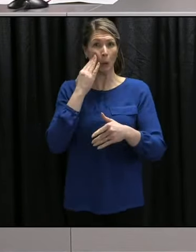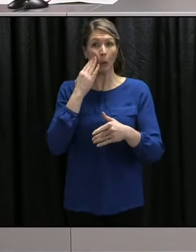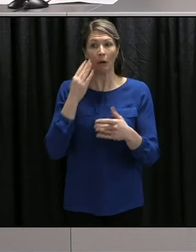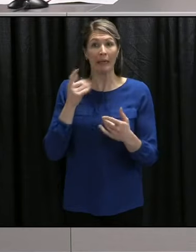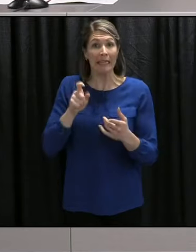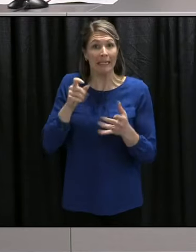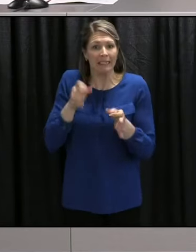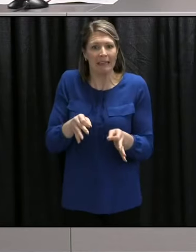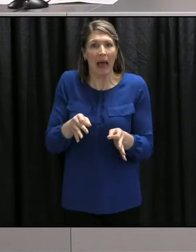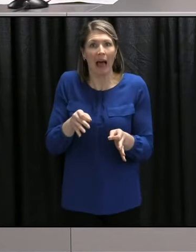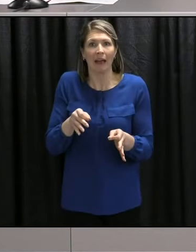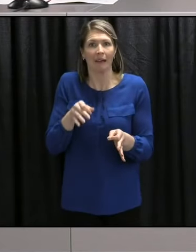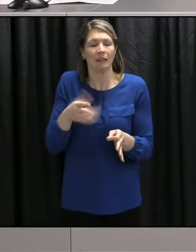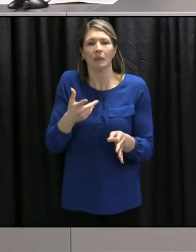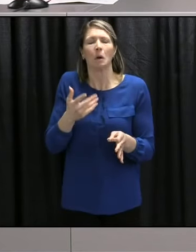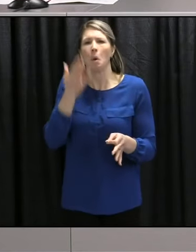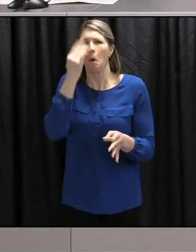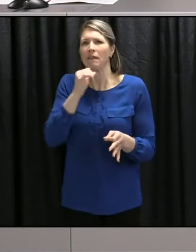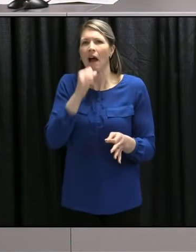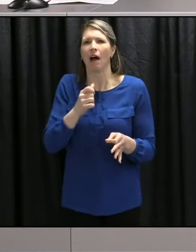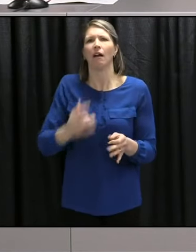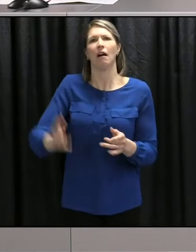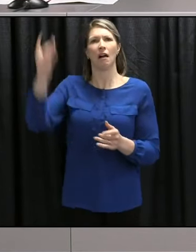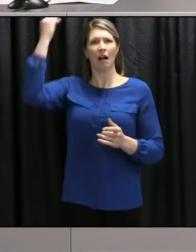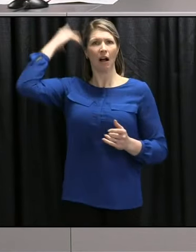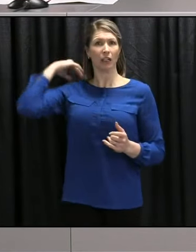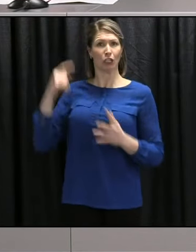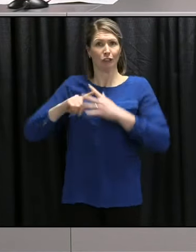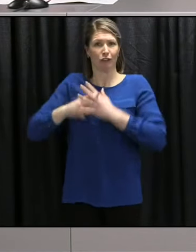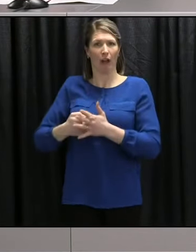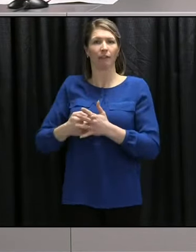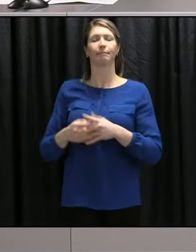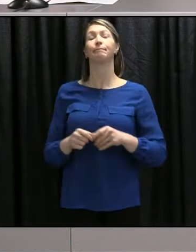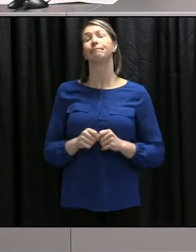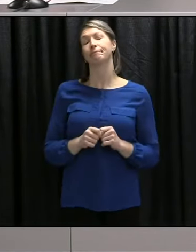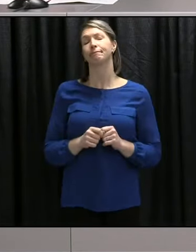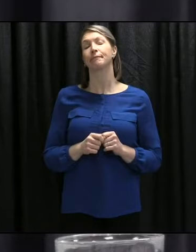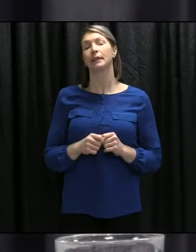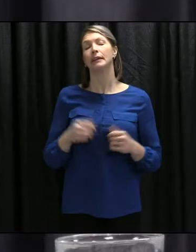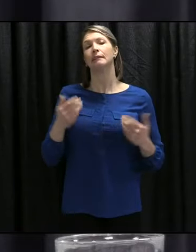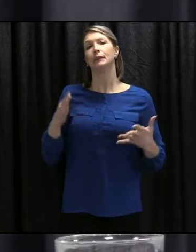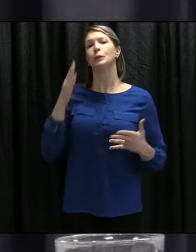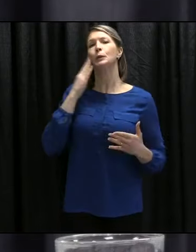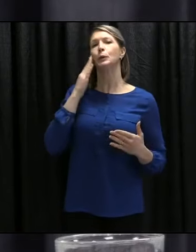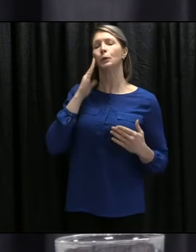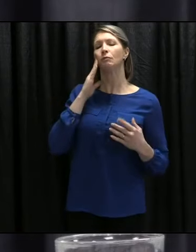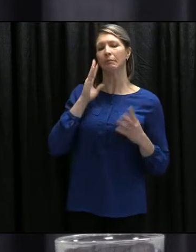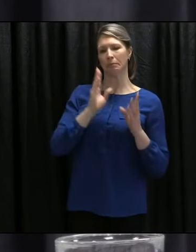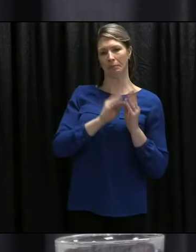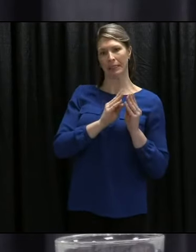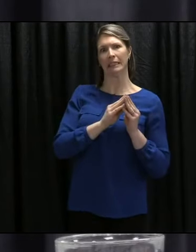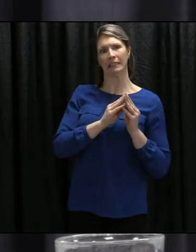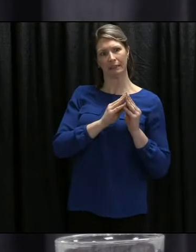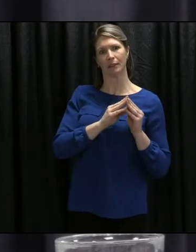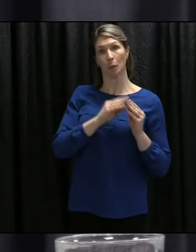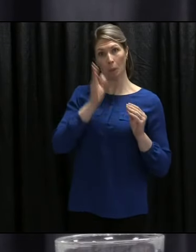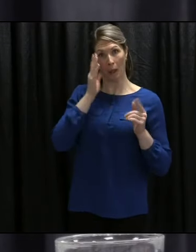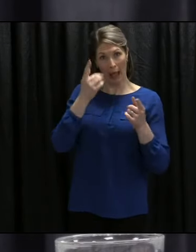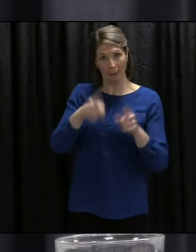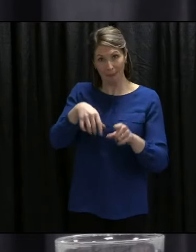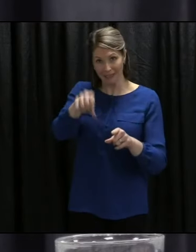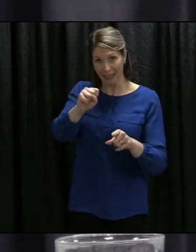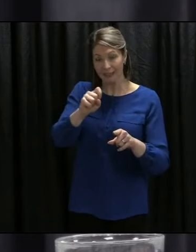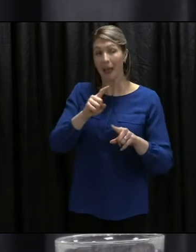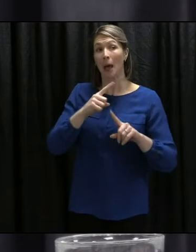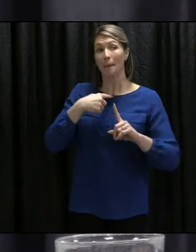there have been regular discussions, as far as I understand it, between the deputies concerned, going back some weeks. I think from the point